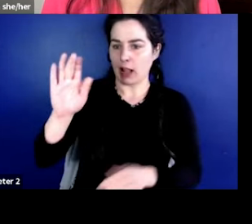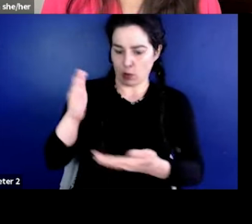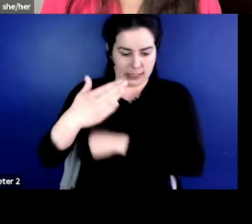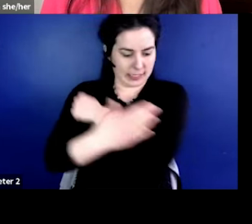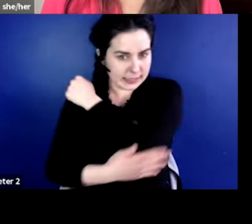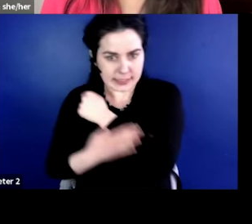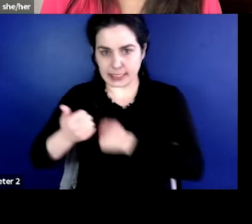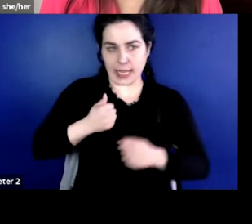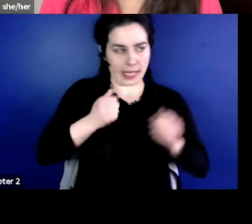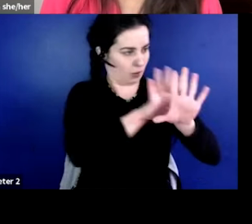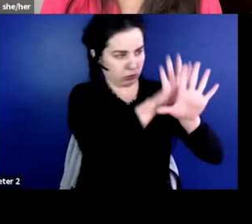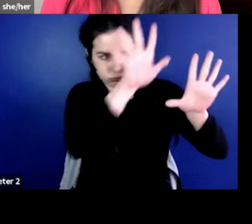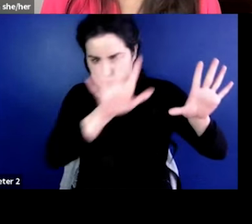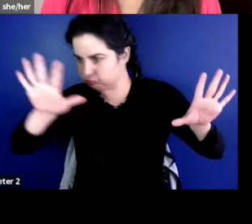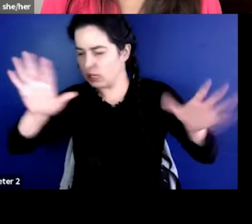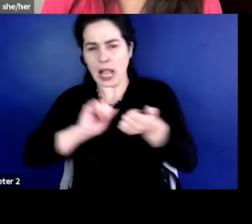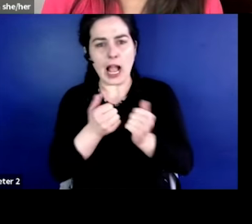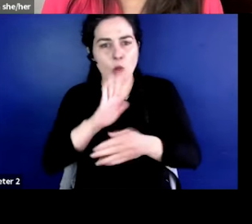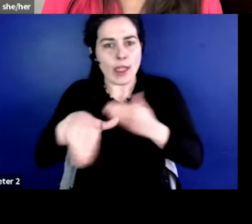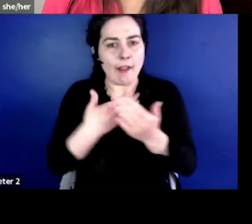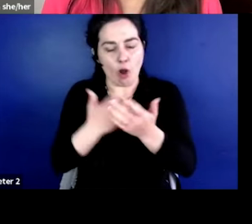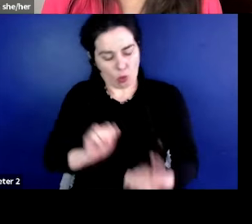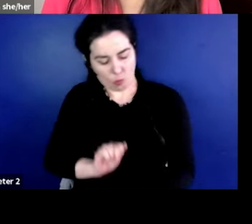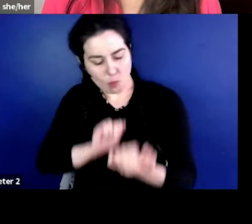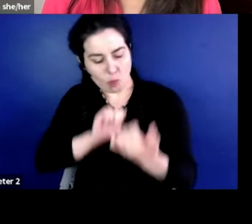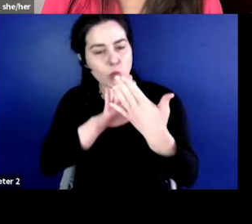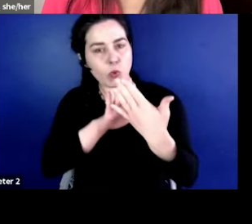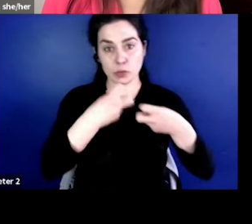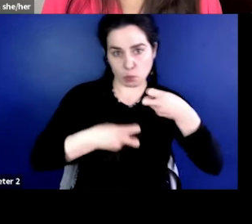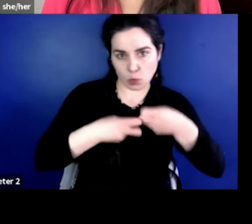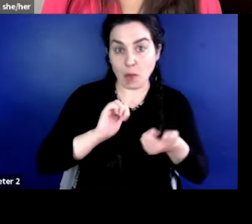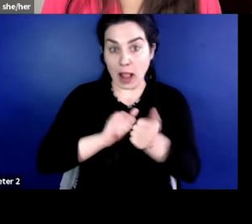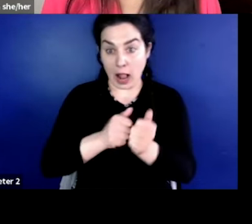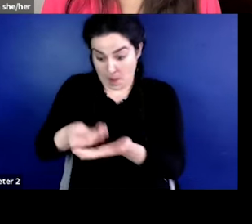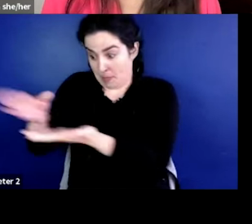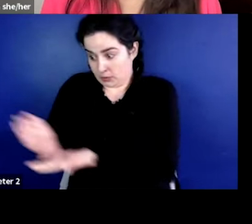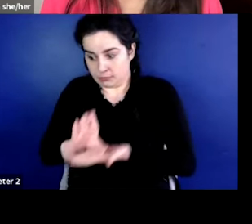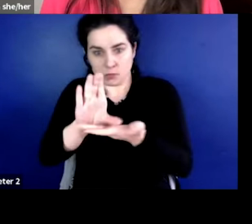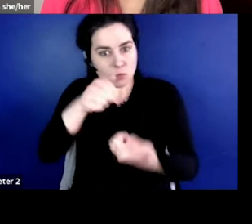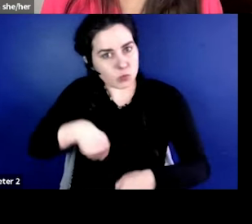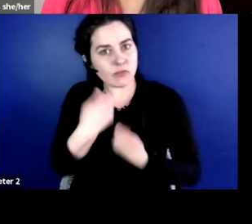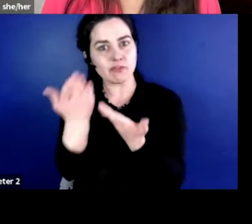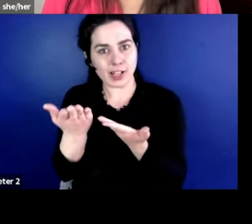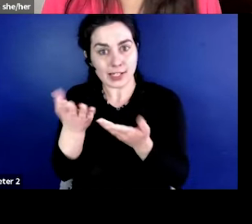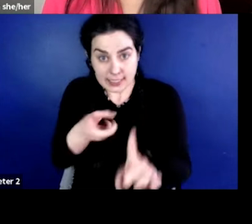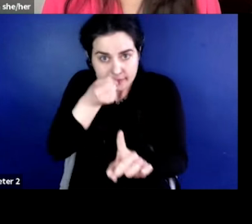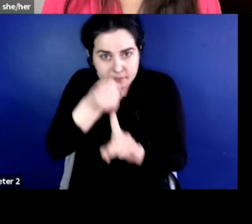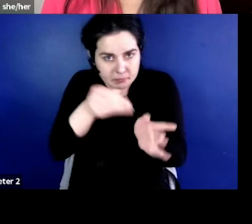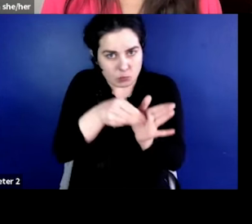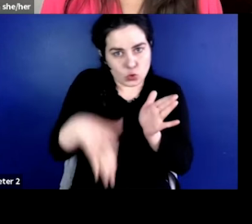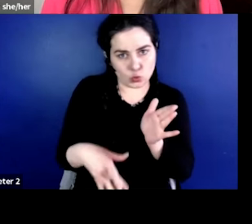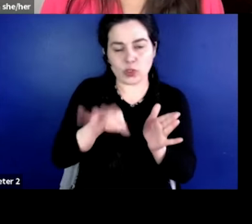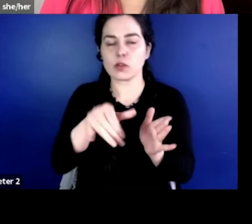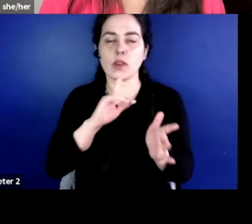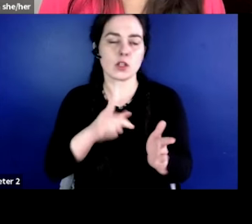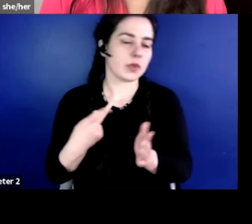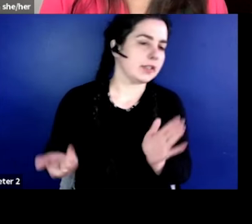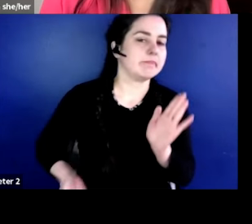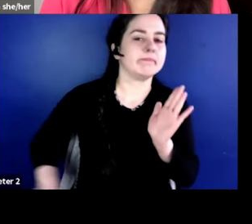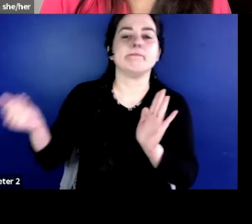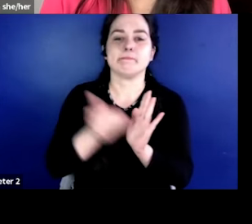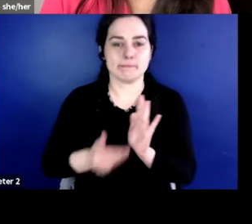territorial governments, how they deal with these issues, how they fund these issues. It impacts the students we're working with. And that's a continual thing that we say time and time